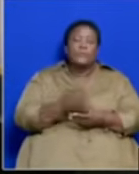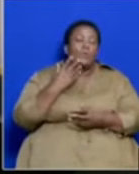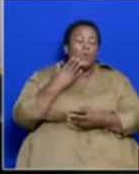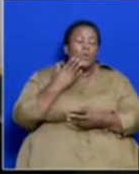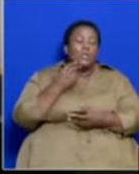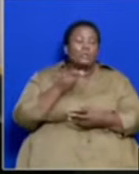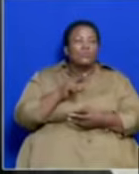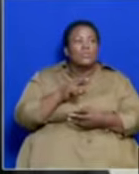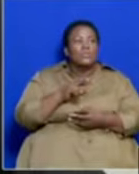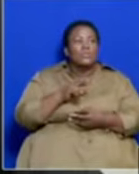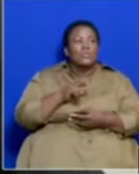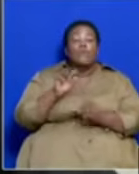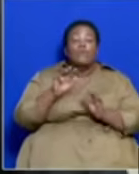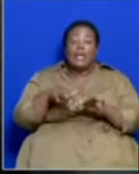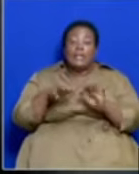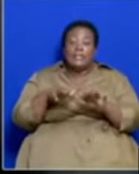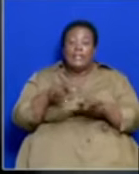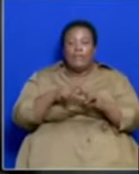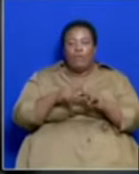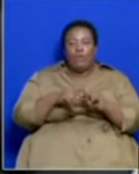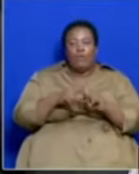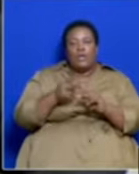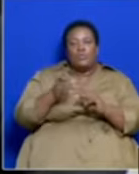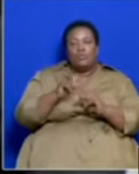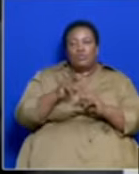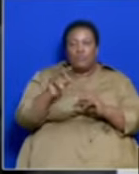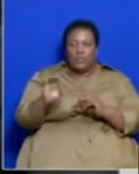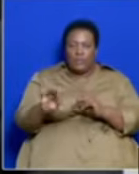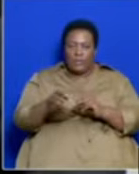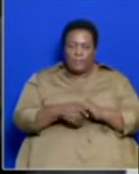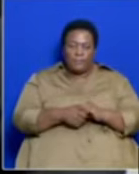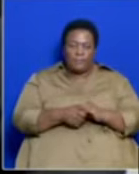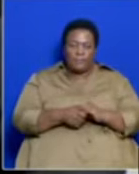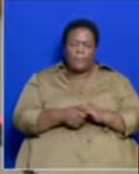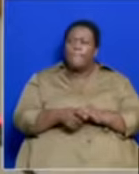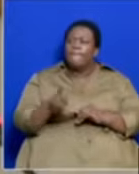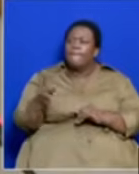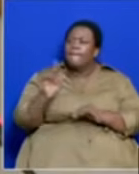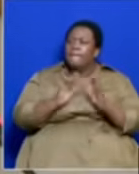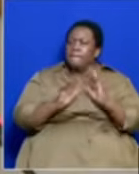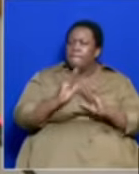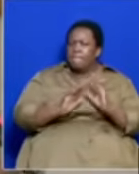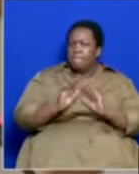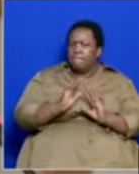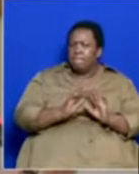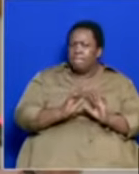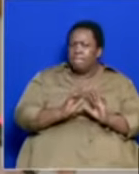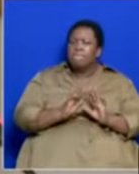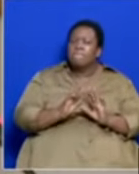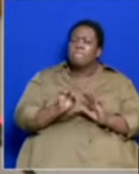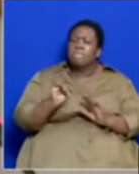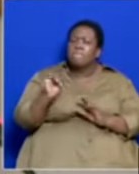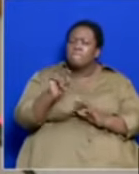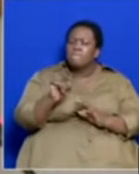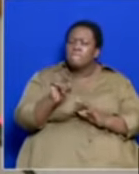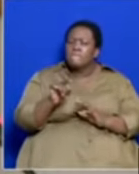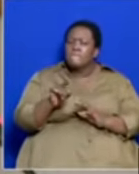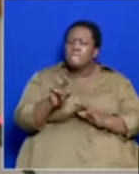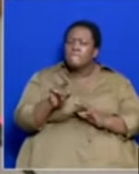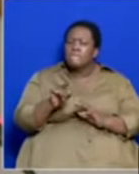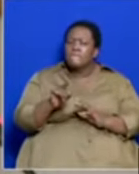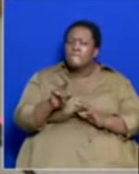of February 2023. She relates the incident as she remembers it or knows